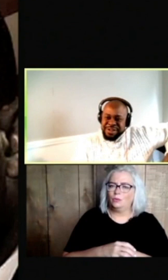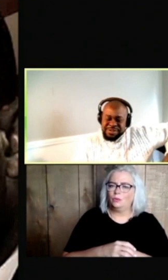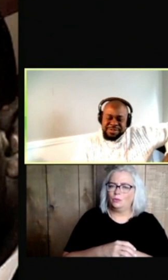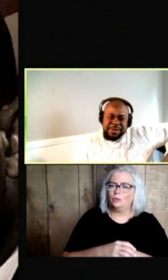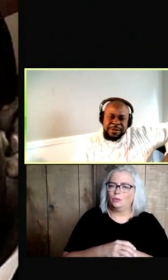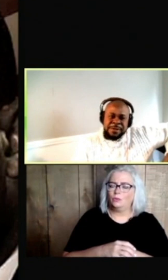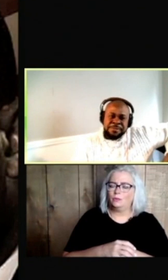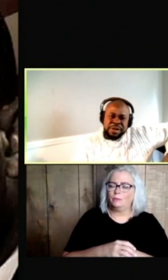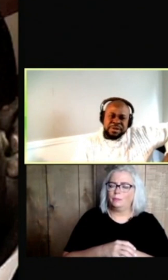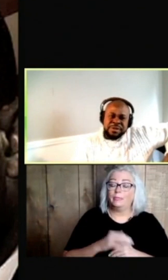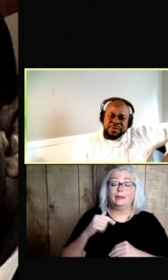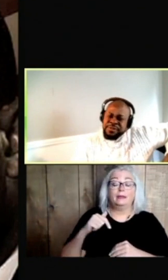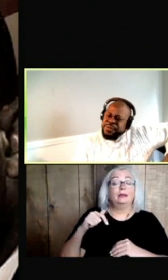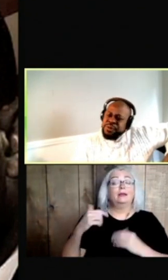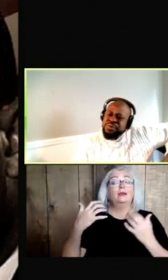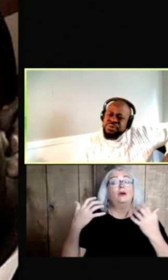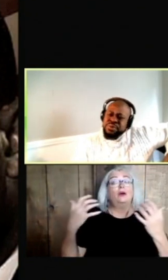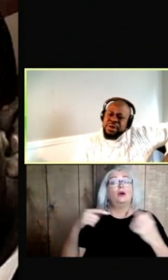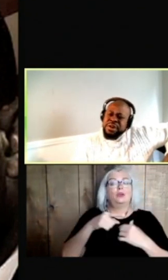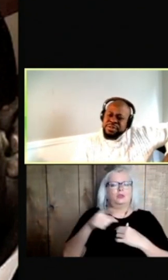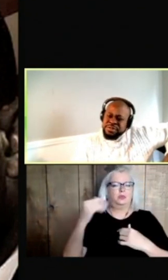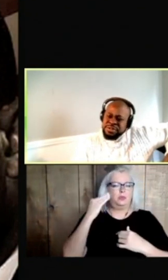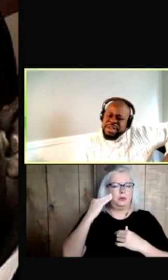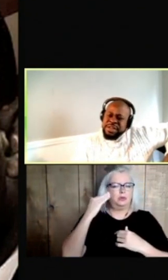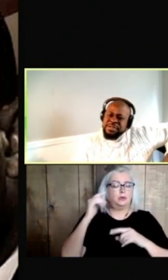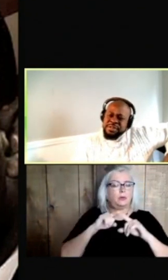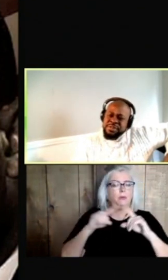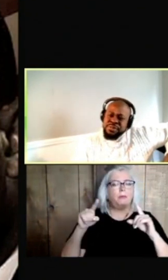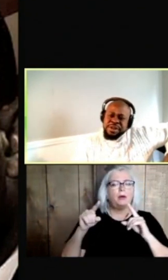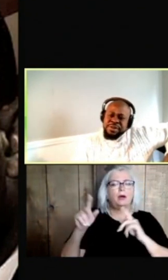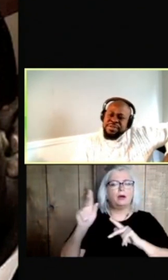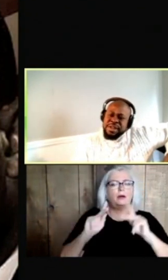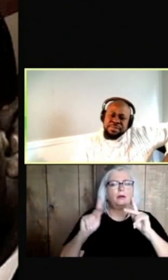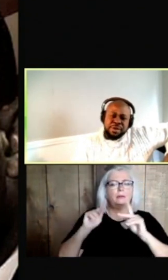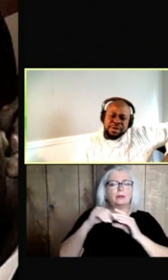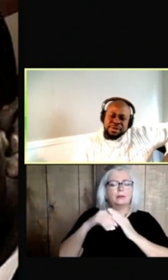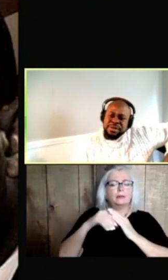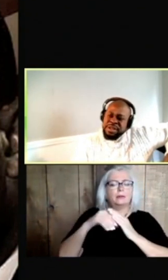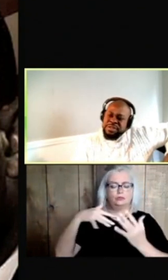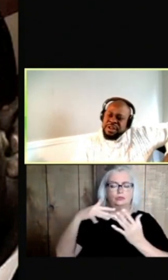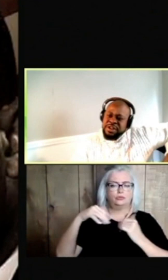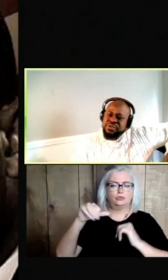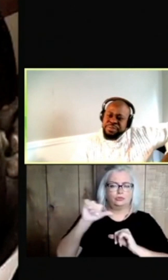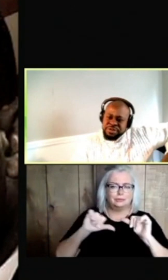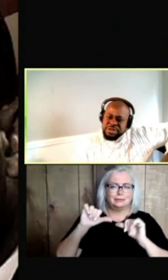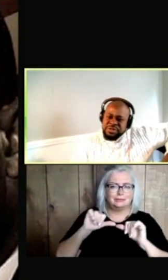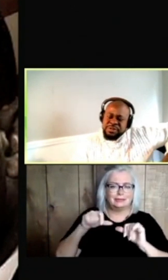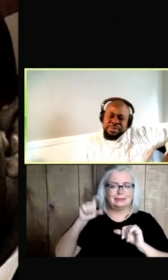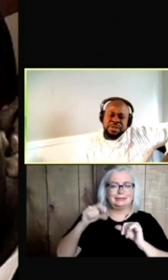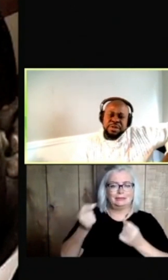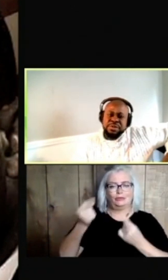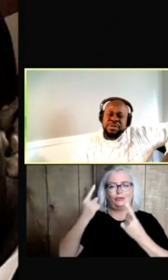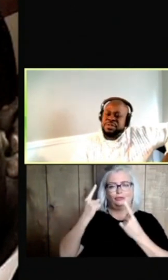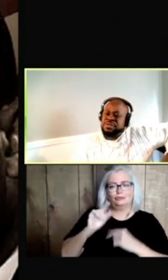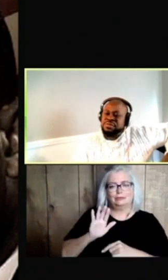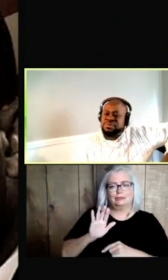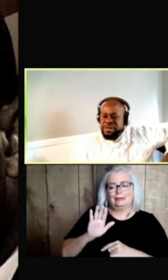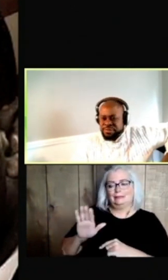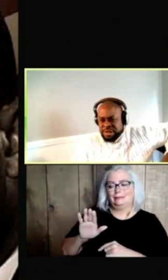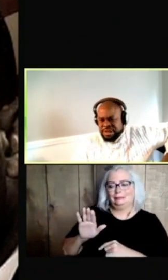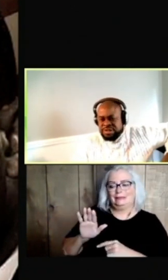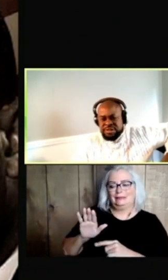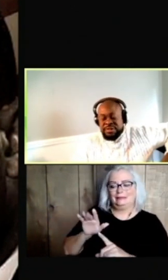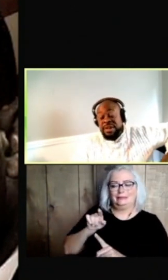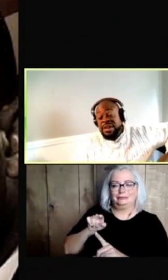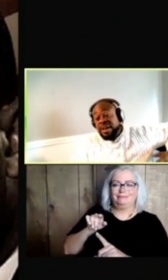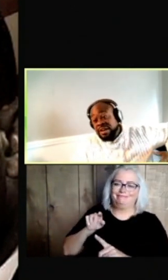this audience. But for the folks who are in the social sciences, who understand Martin Luther King's contributions to be those into